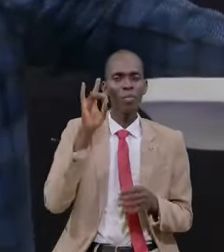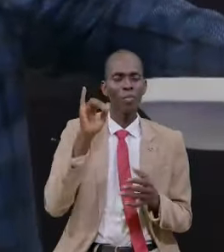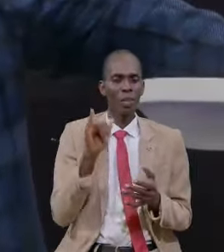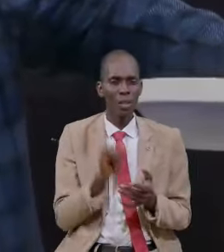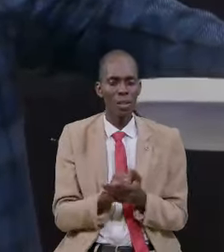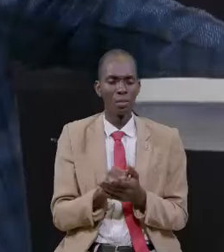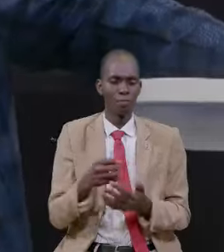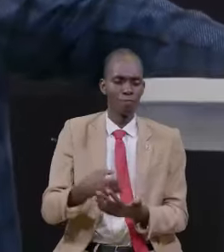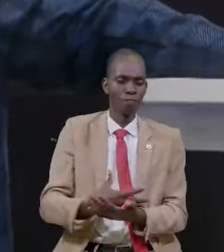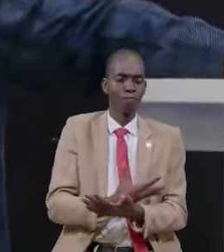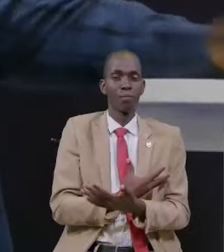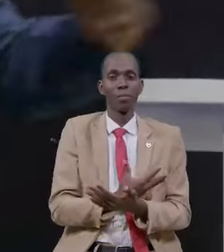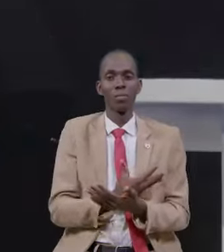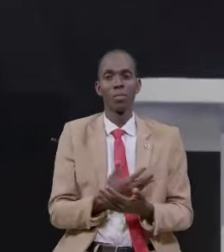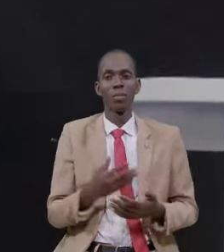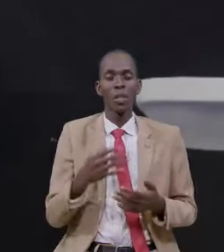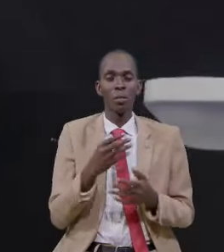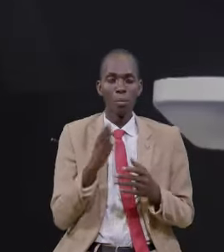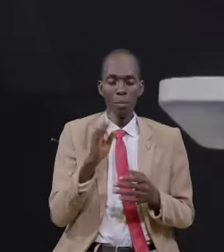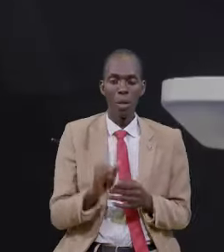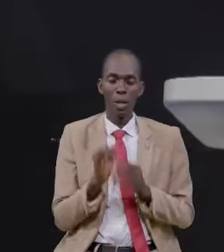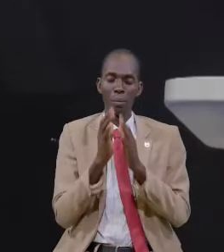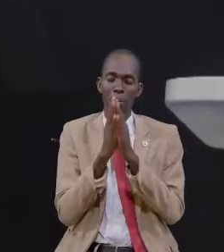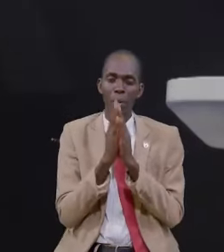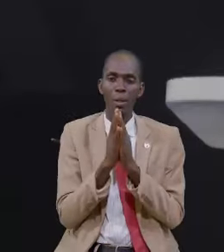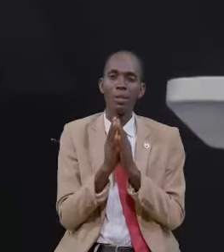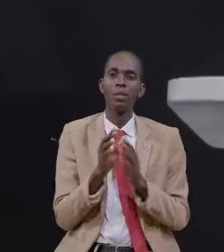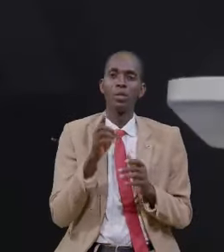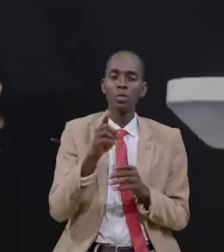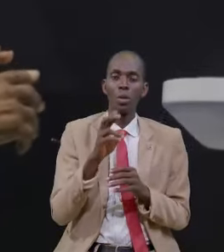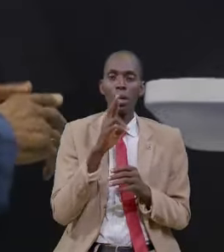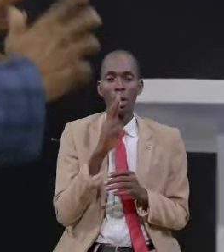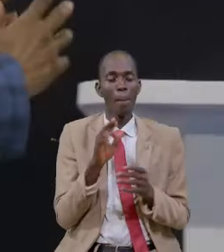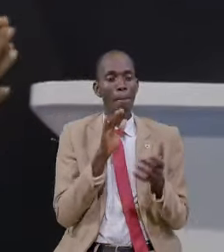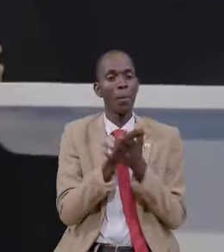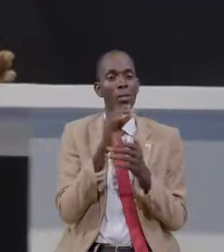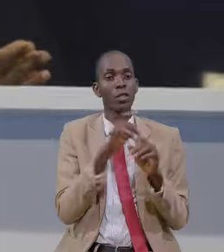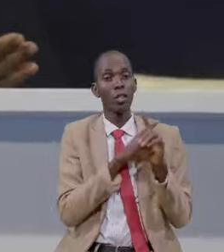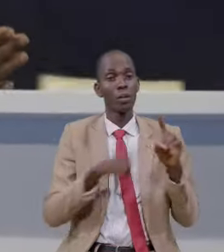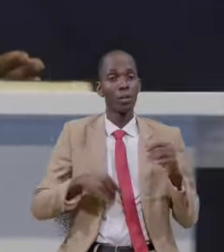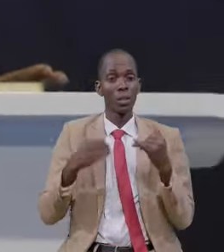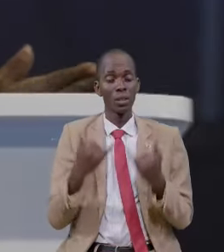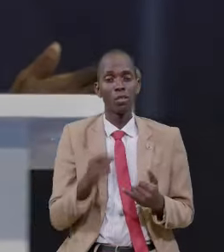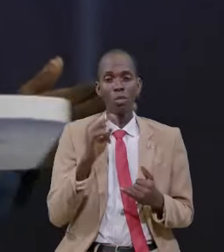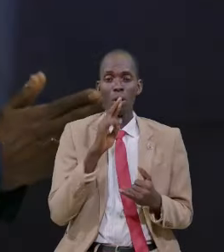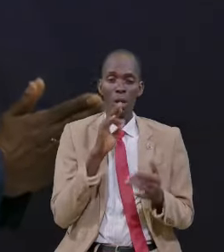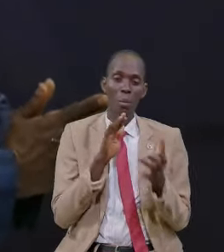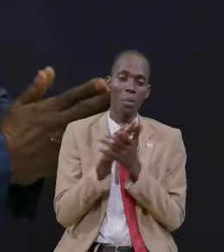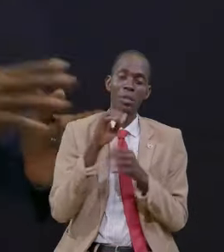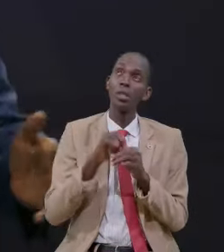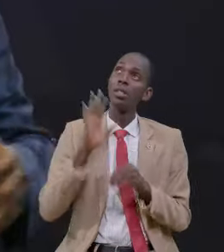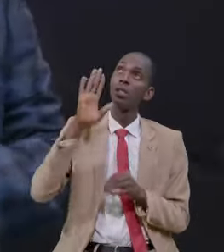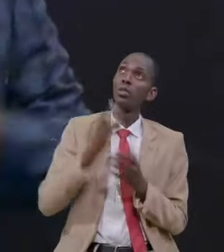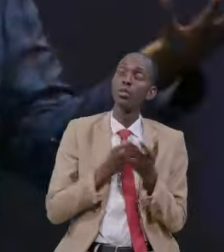impartation by his intercession. Raise up your hand. You are trusting the Lord now. You are trusting his truth and